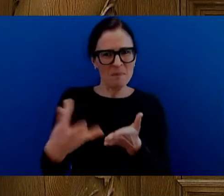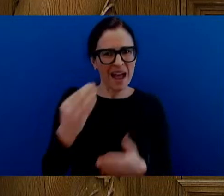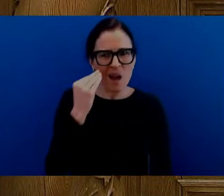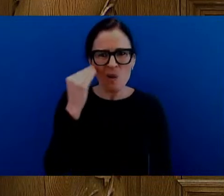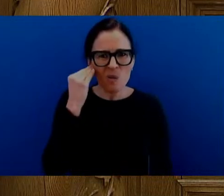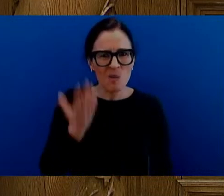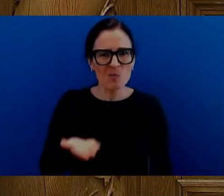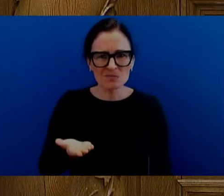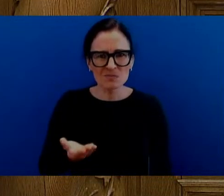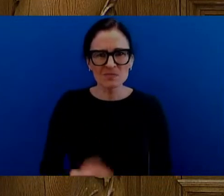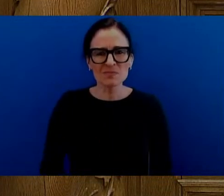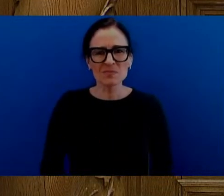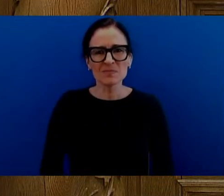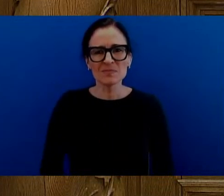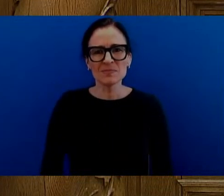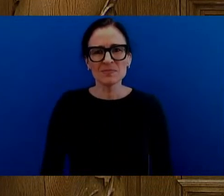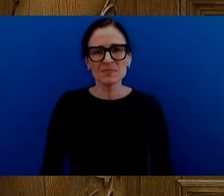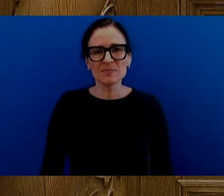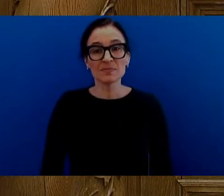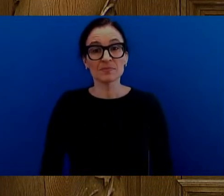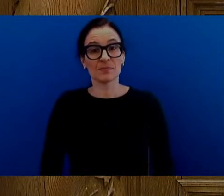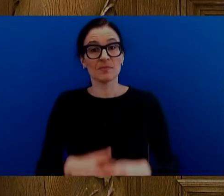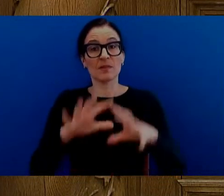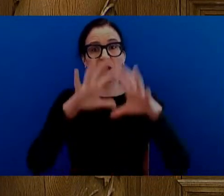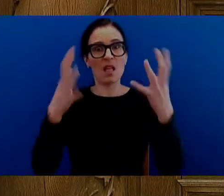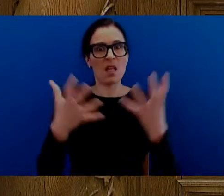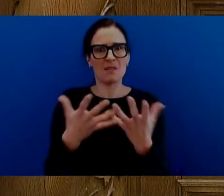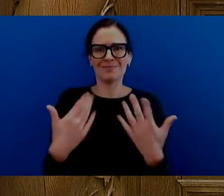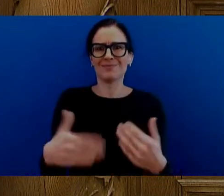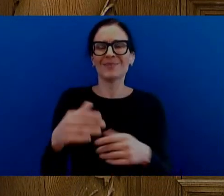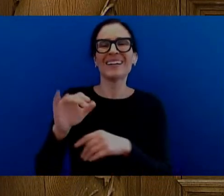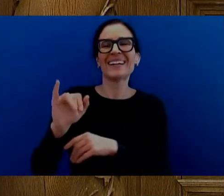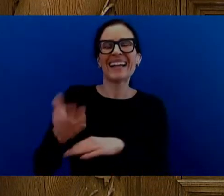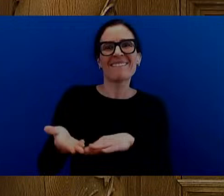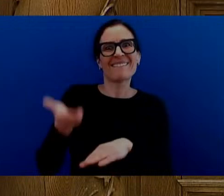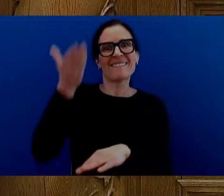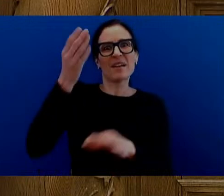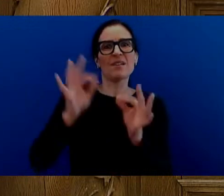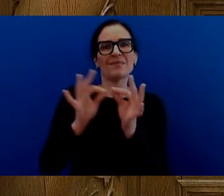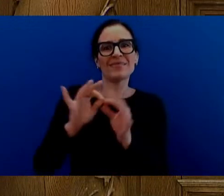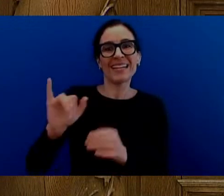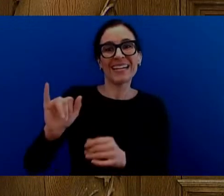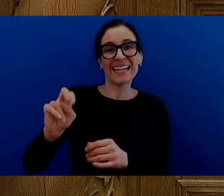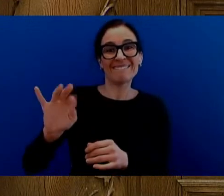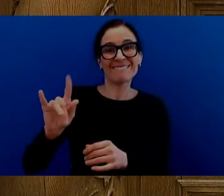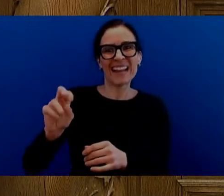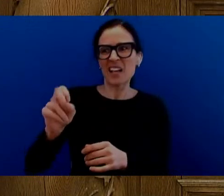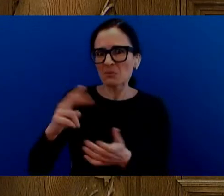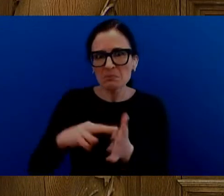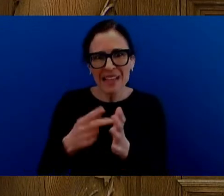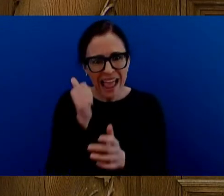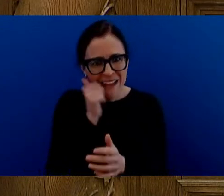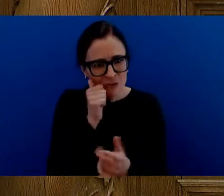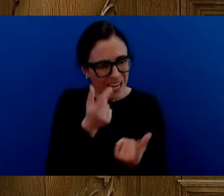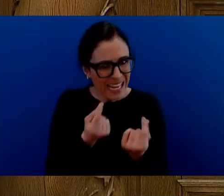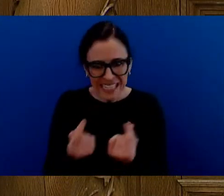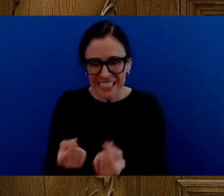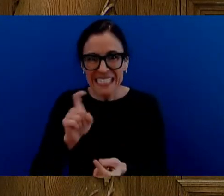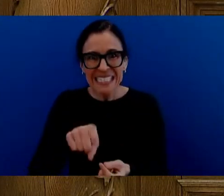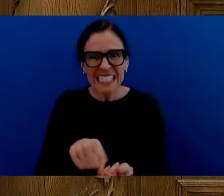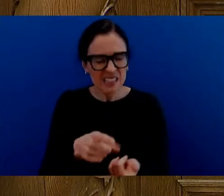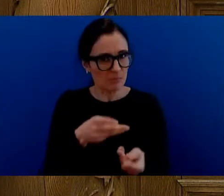will take new actions to safeguard people who work hard and play by the rules. This